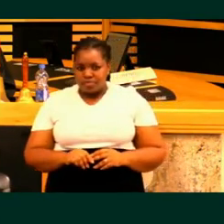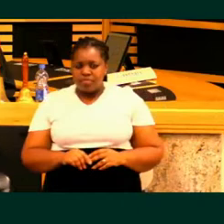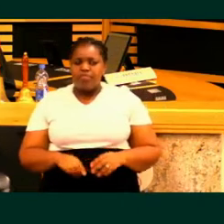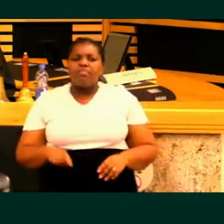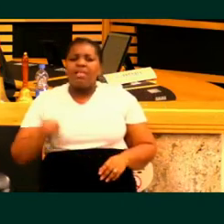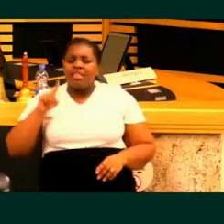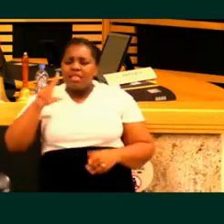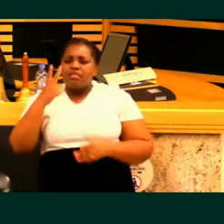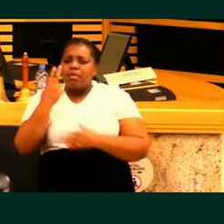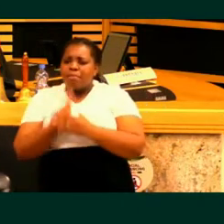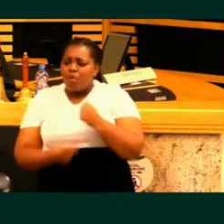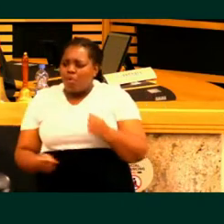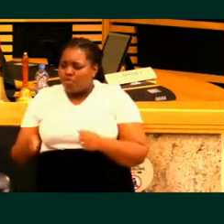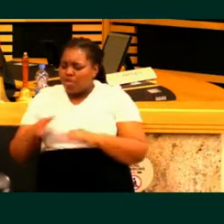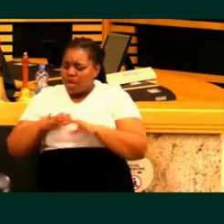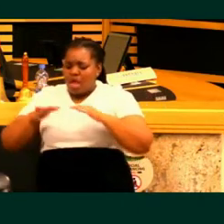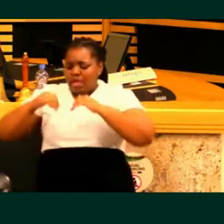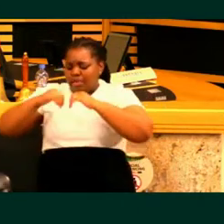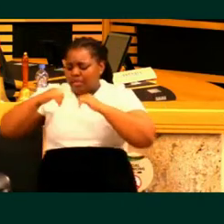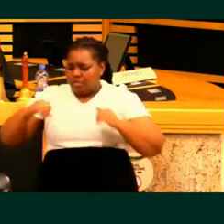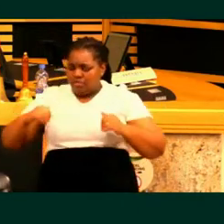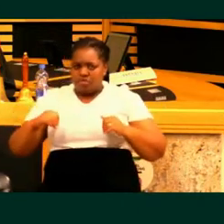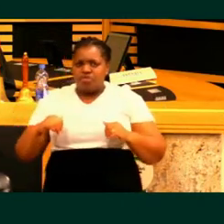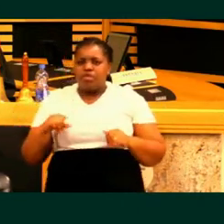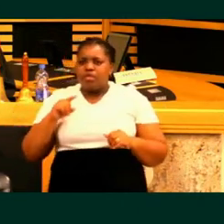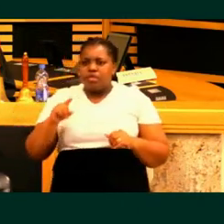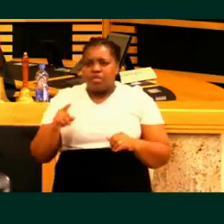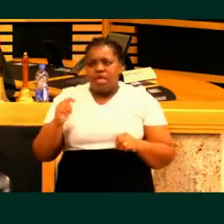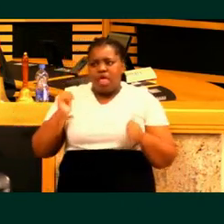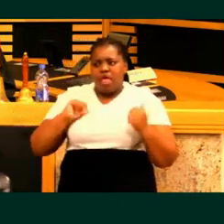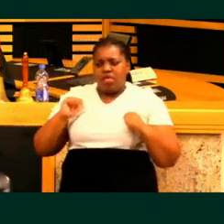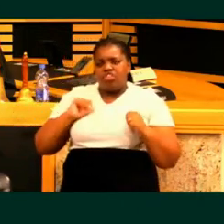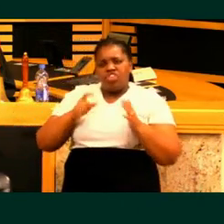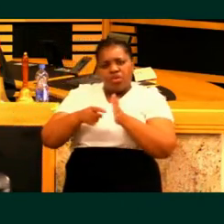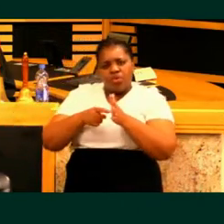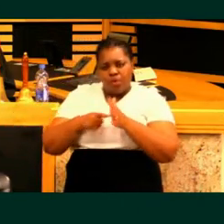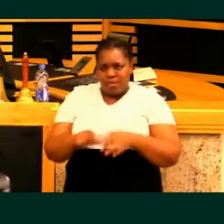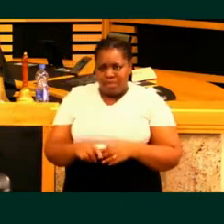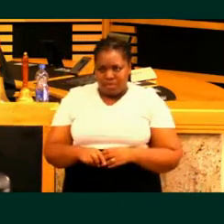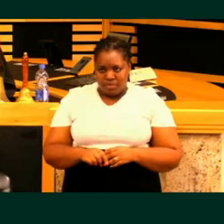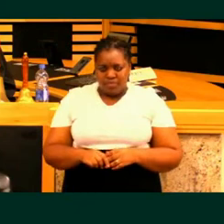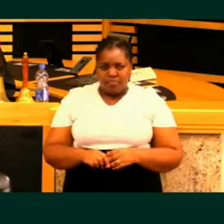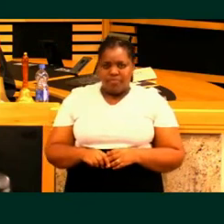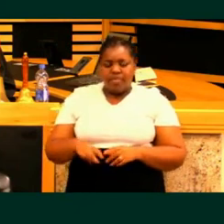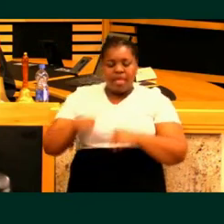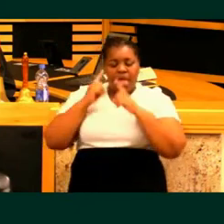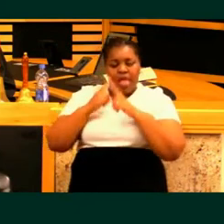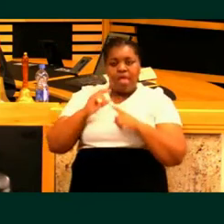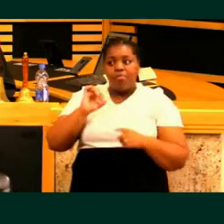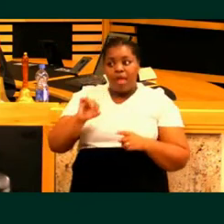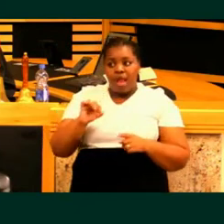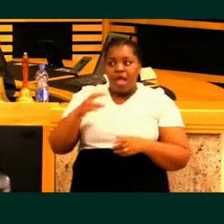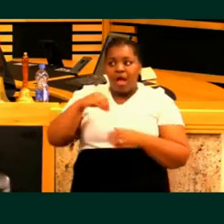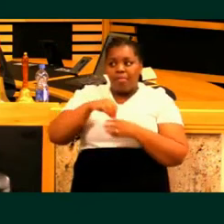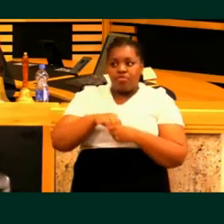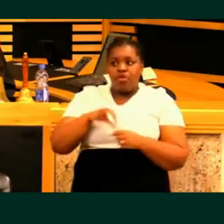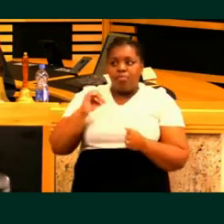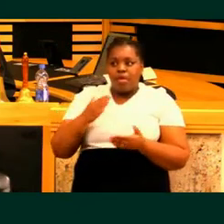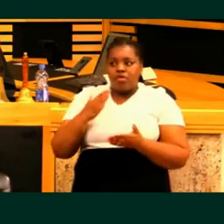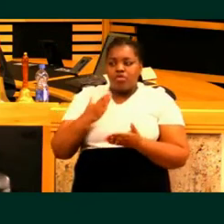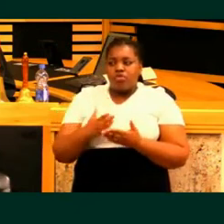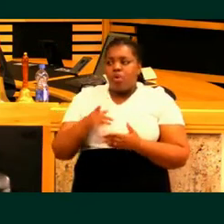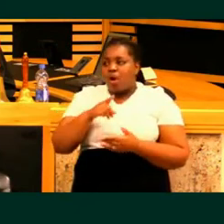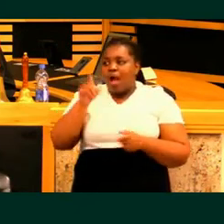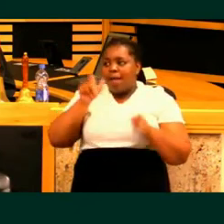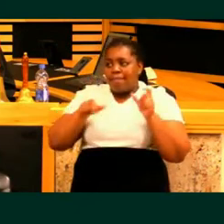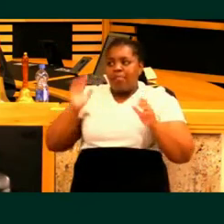is both a nondiscrimination and an affirmative action requirement the aim of this accommodation is to enable the person